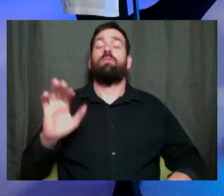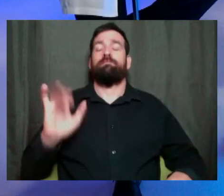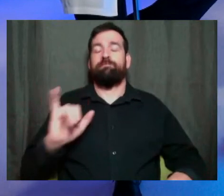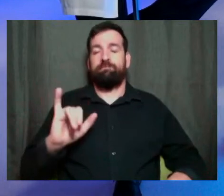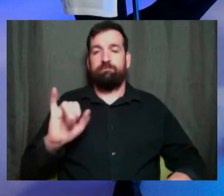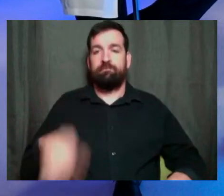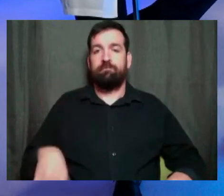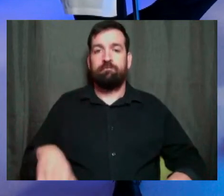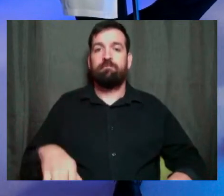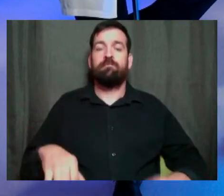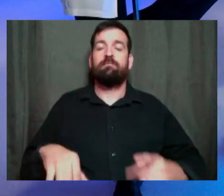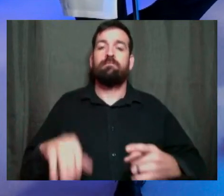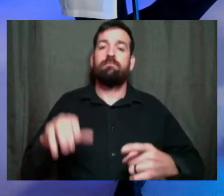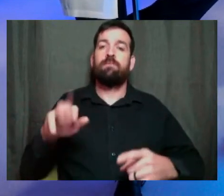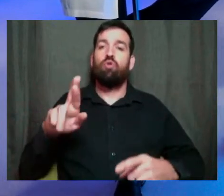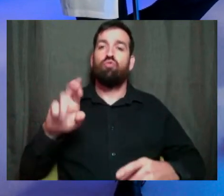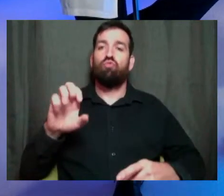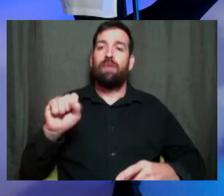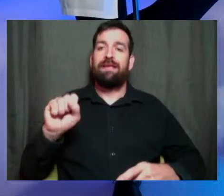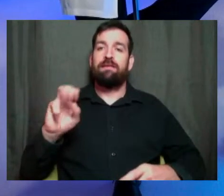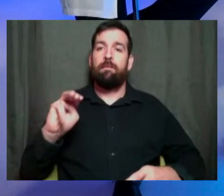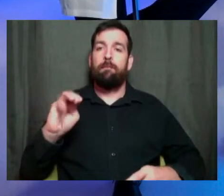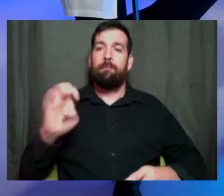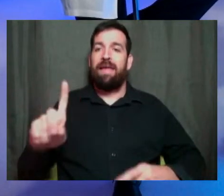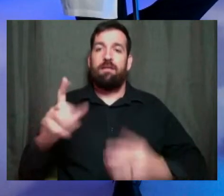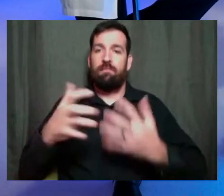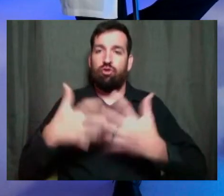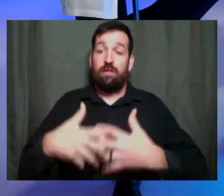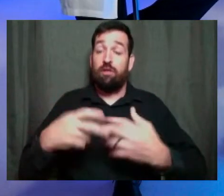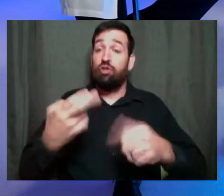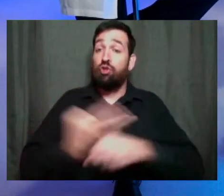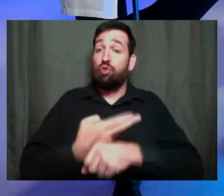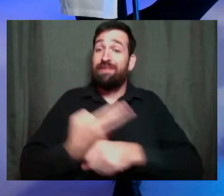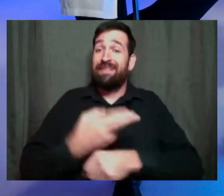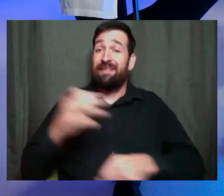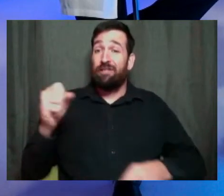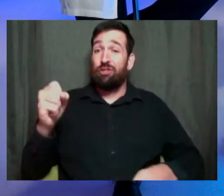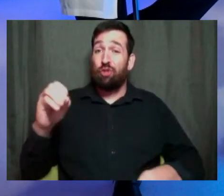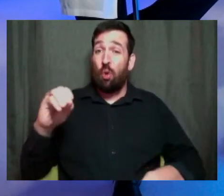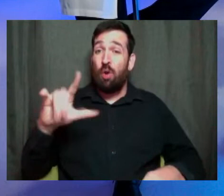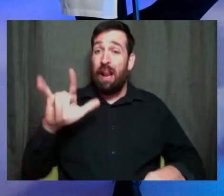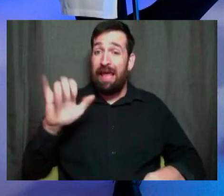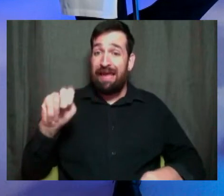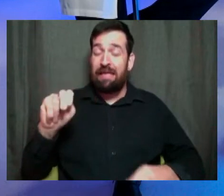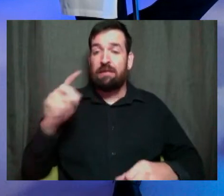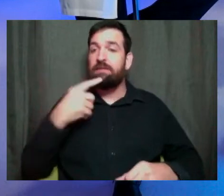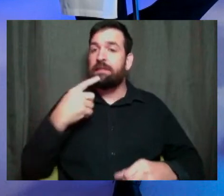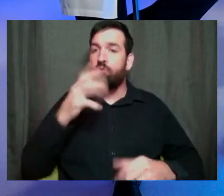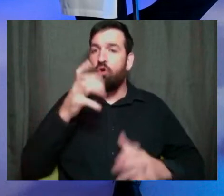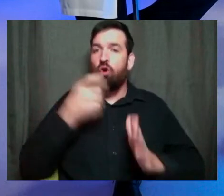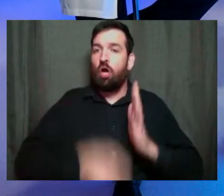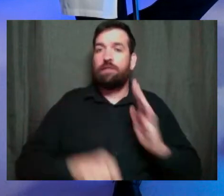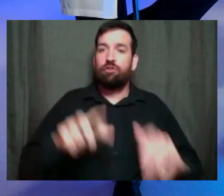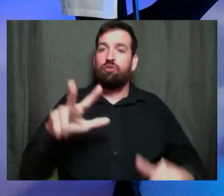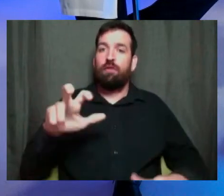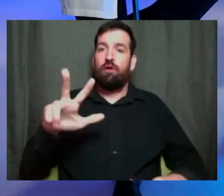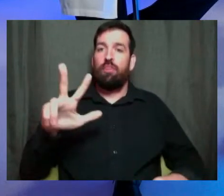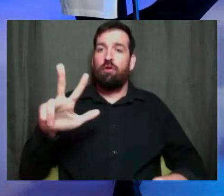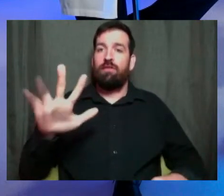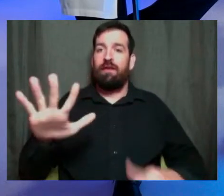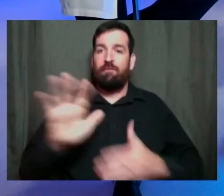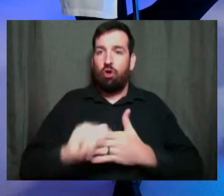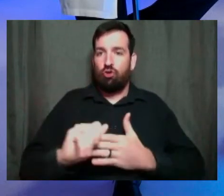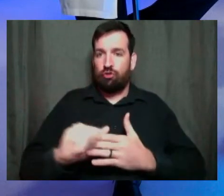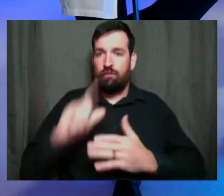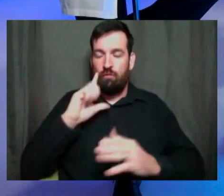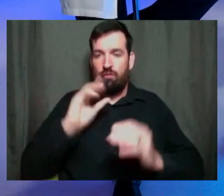had a ResMed machine, and because of using the So Clean machine, ResMed says it will cost me $335 to repair my machine. My